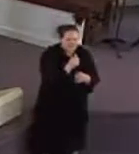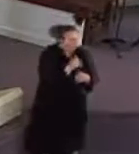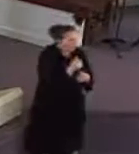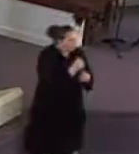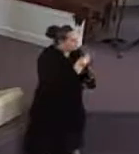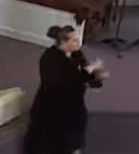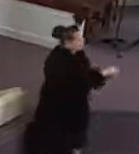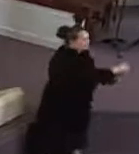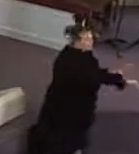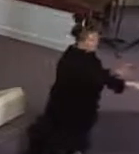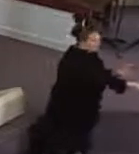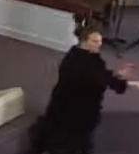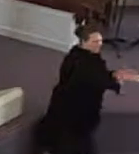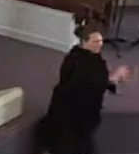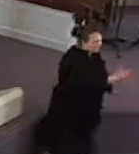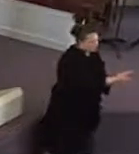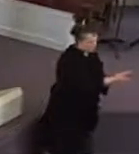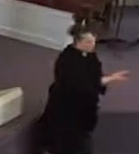grocery store.